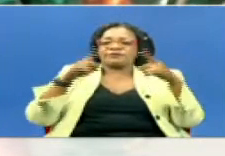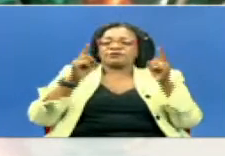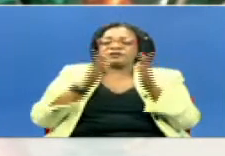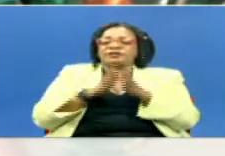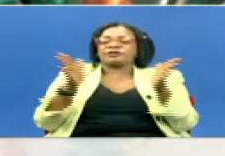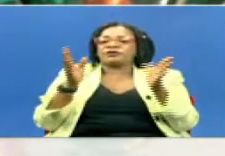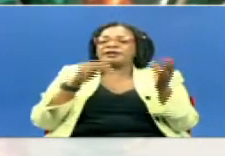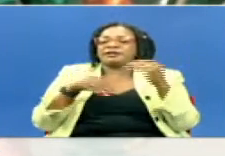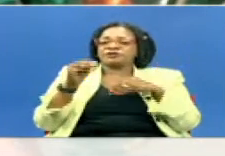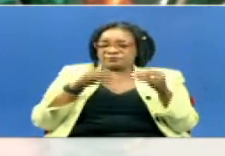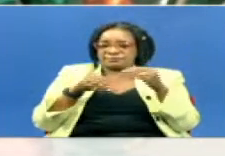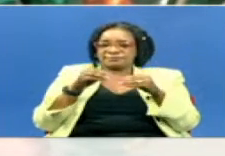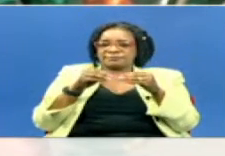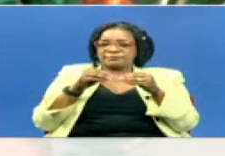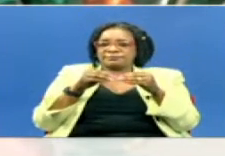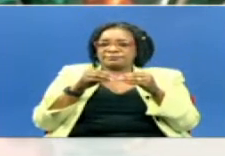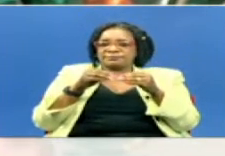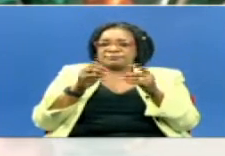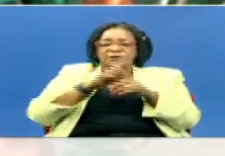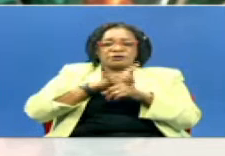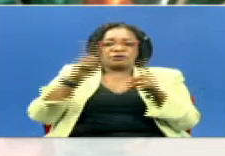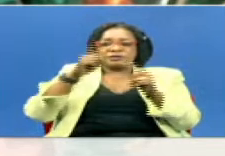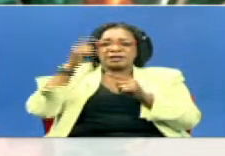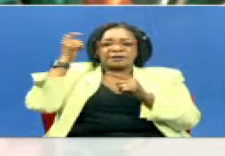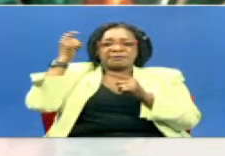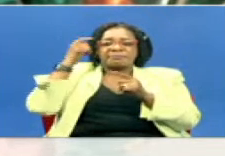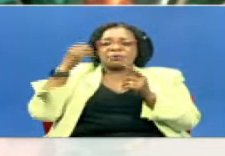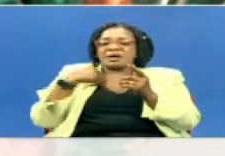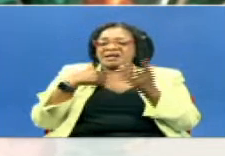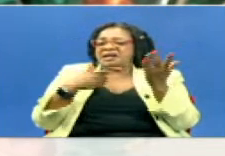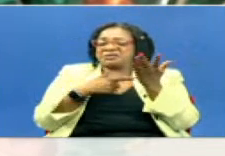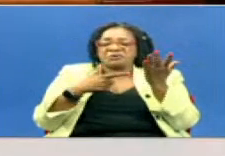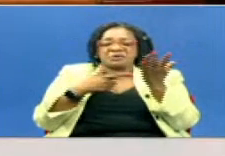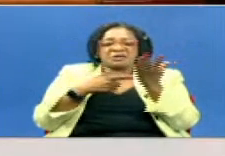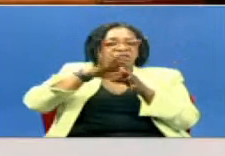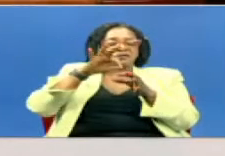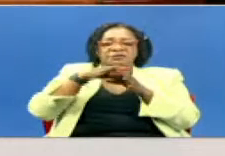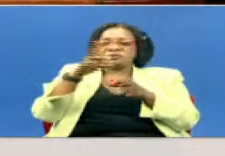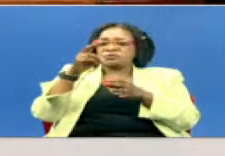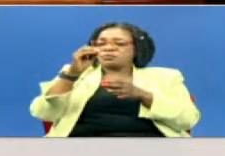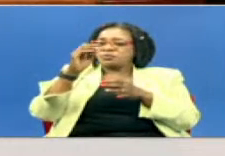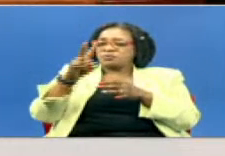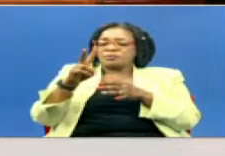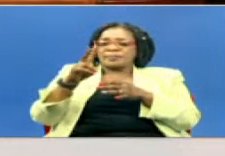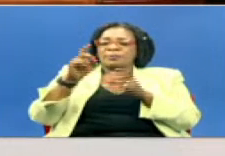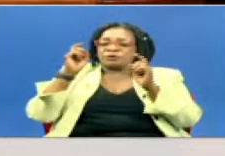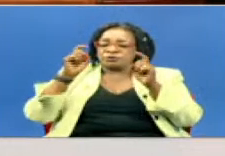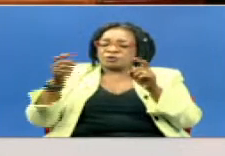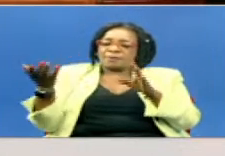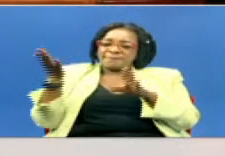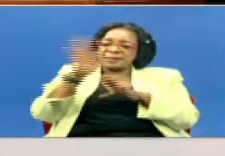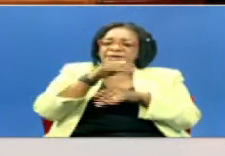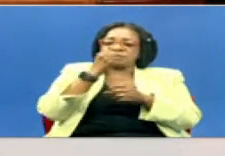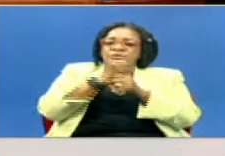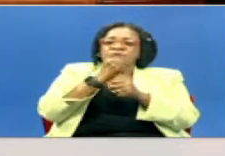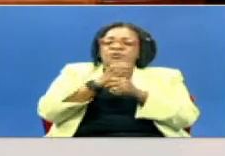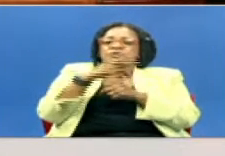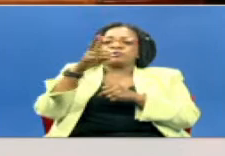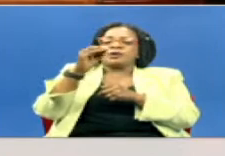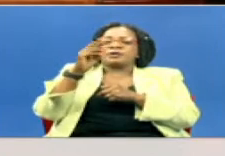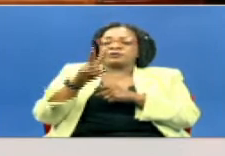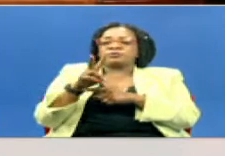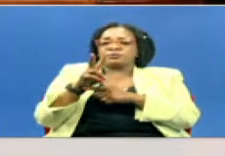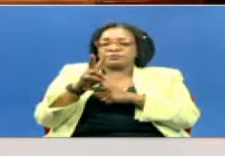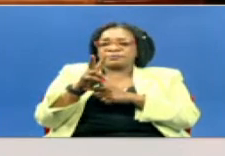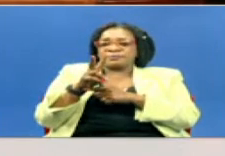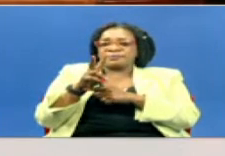election. I don't remember whether we had electronic voting in 2002. So we should go back to what we did in 2002.